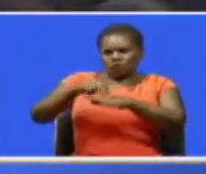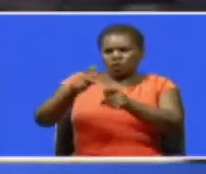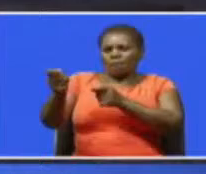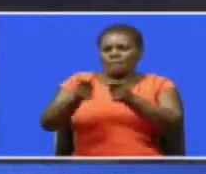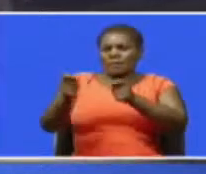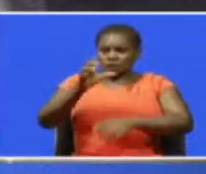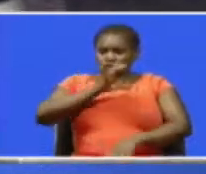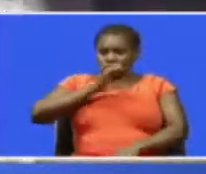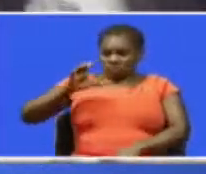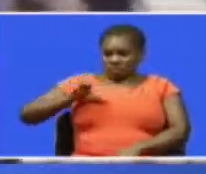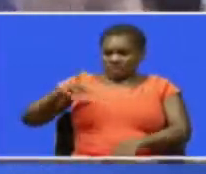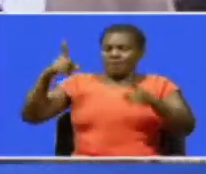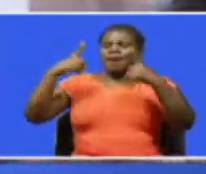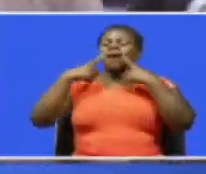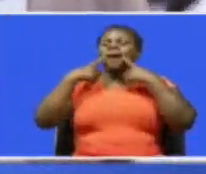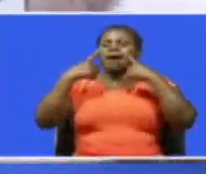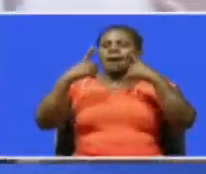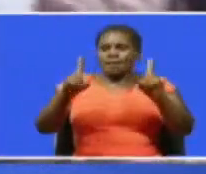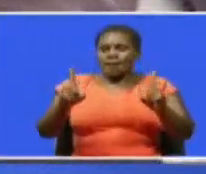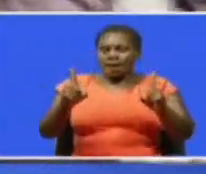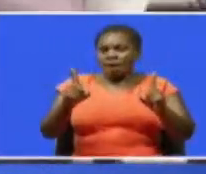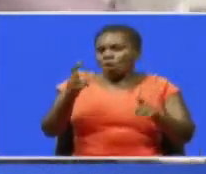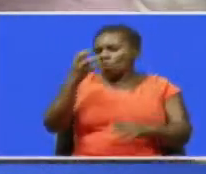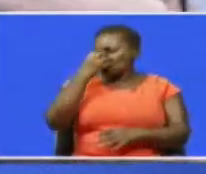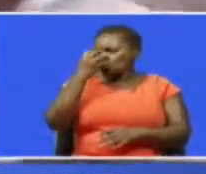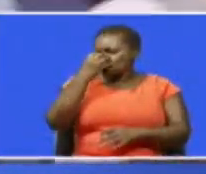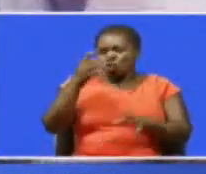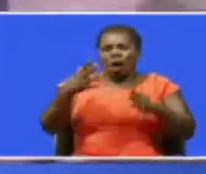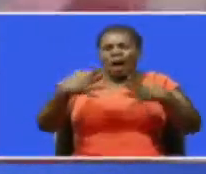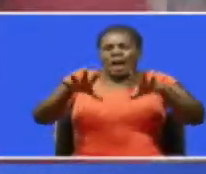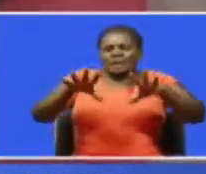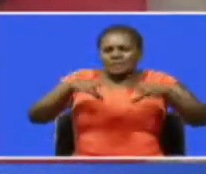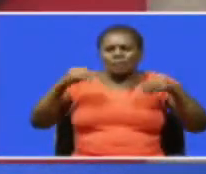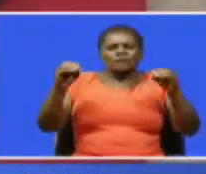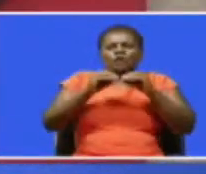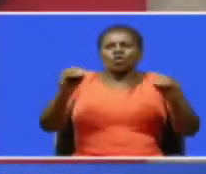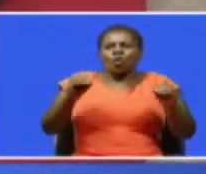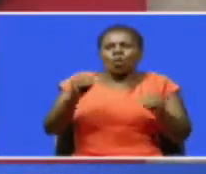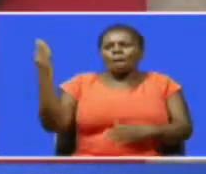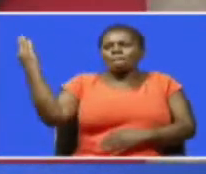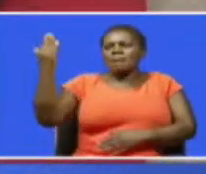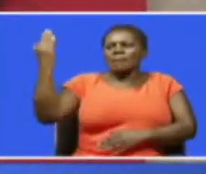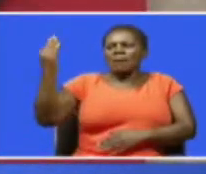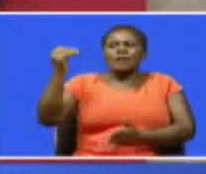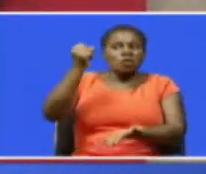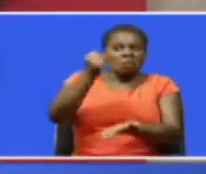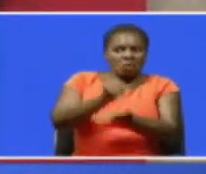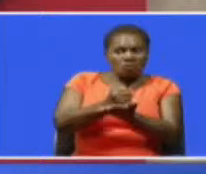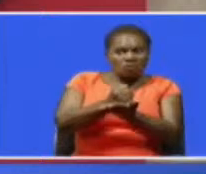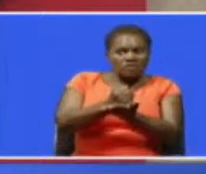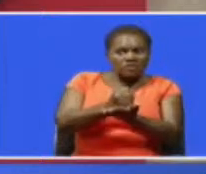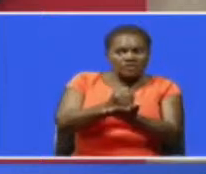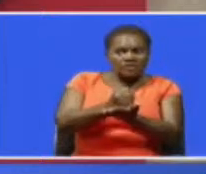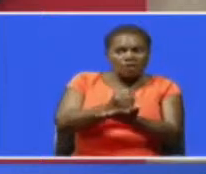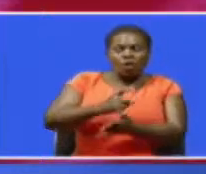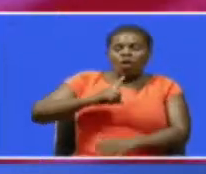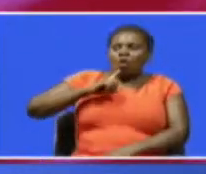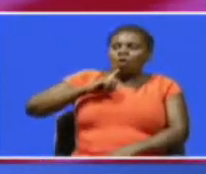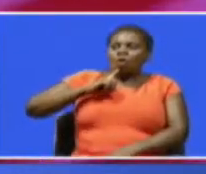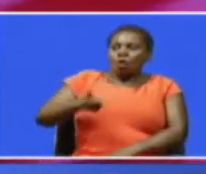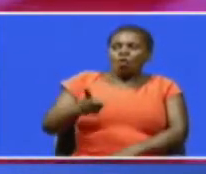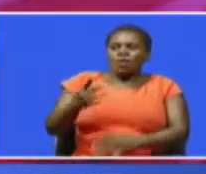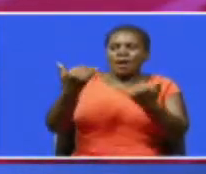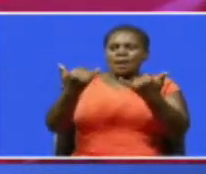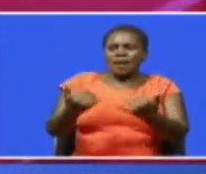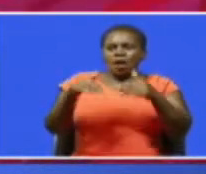Management Committee, declaring the deputy president persona non grata at the Pangani-based party headquarters, a directive that